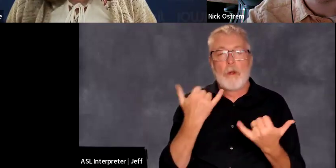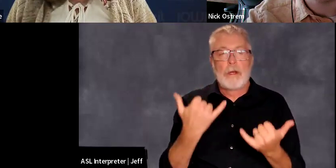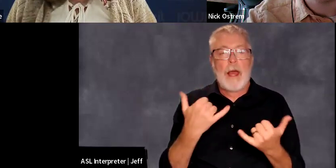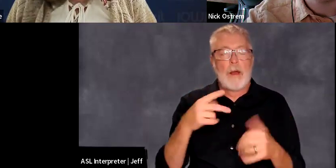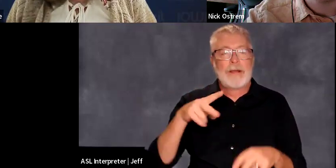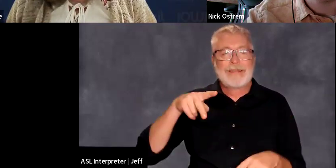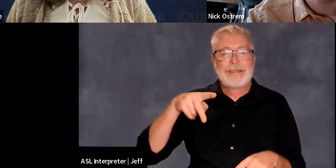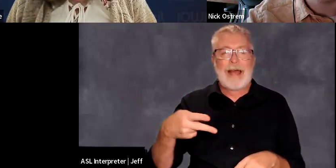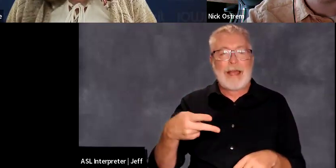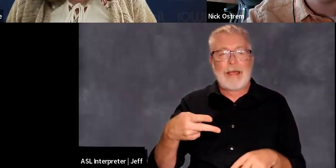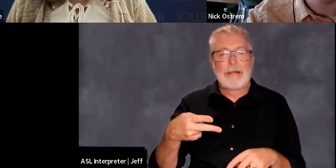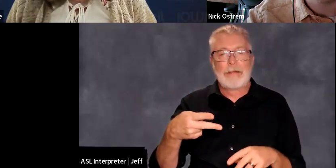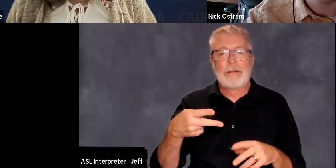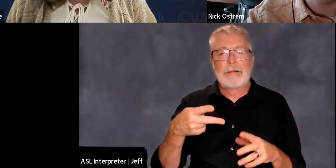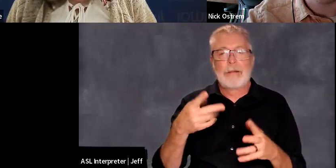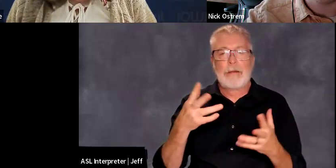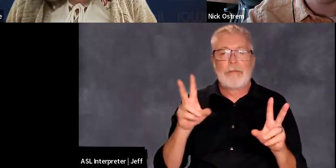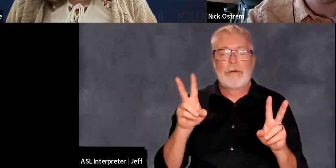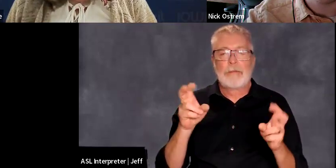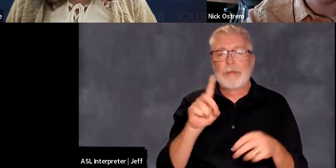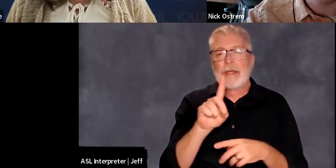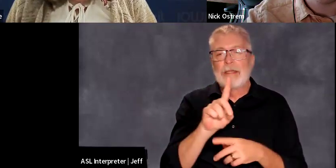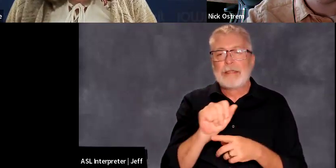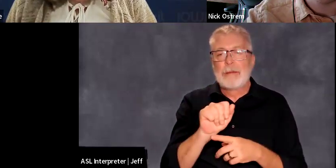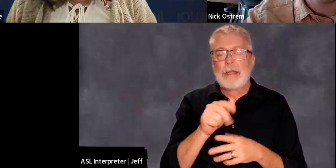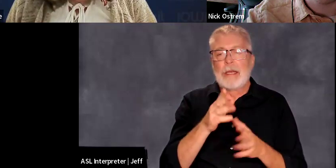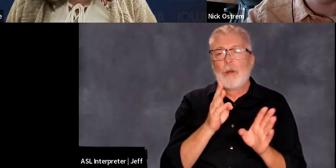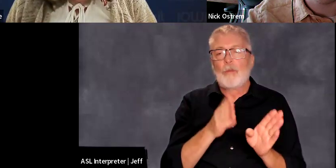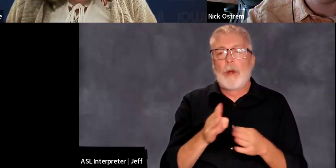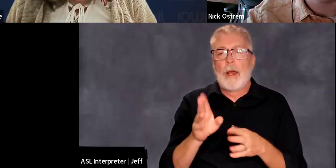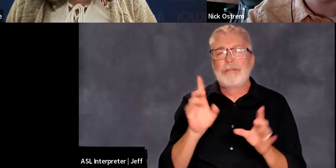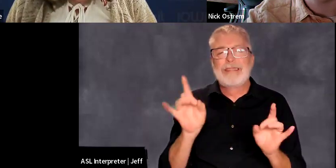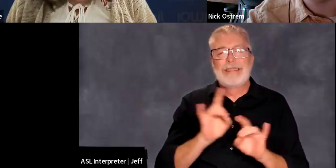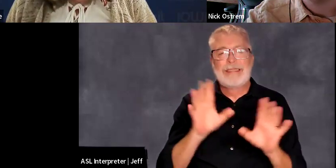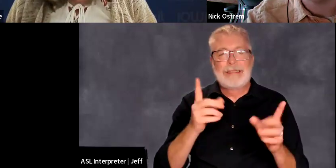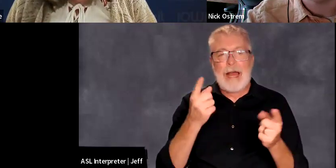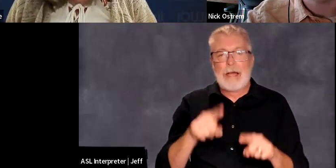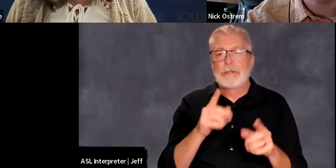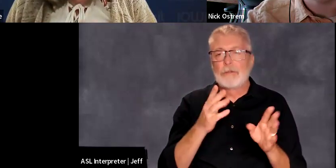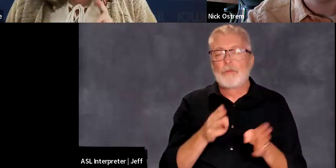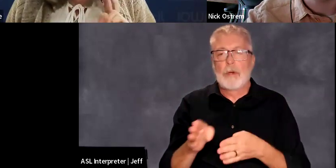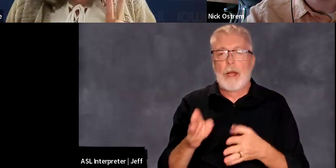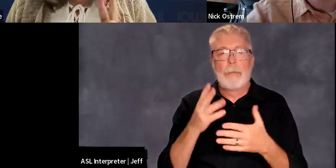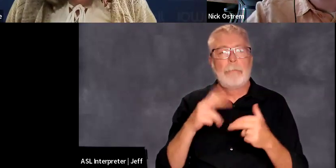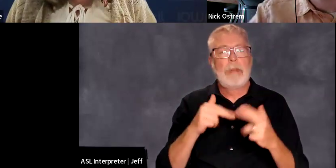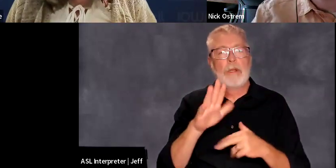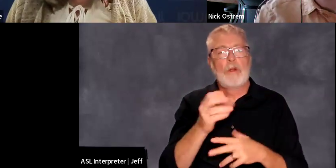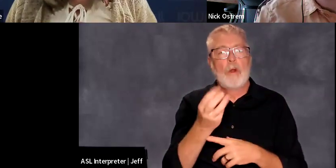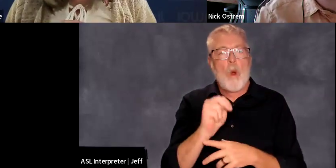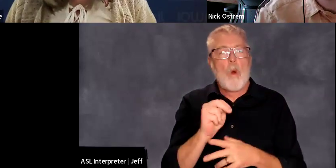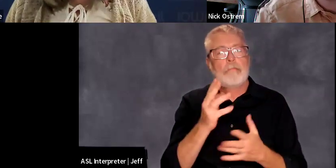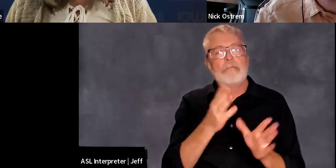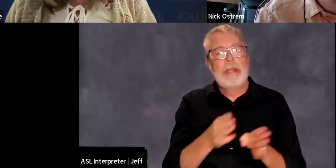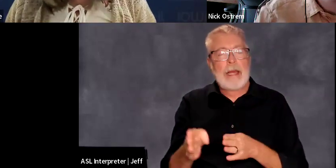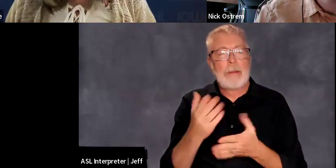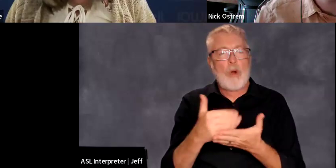of your our disability prep, disaster prep training, our building our own personal plan part two.